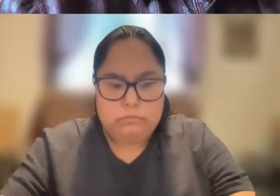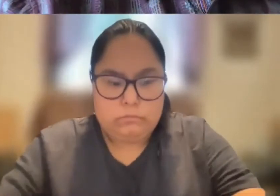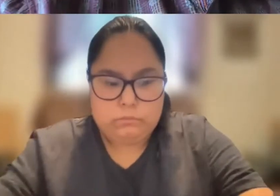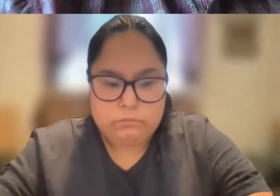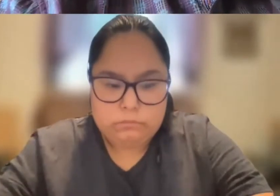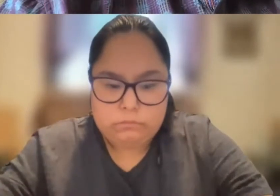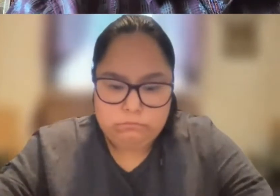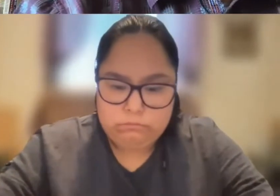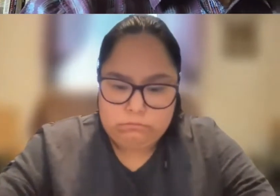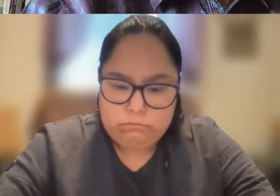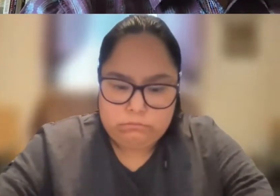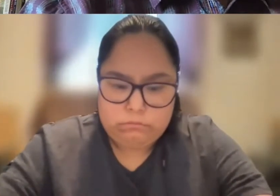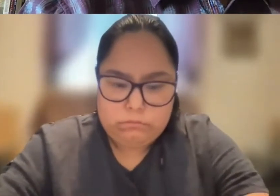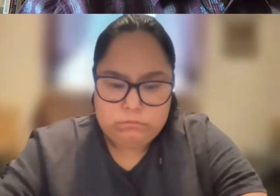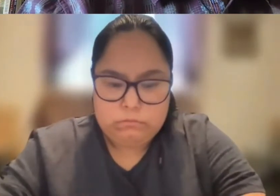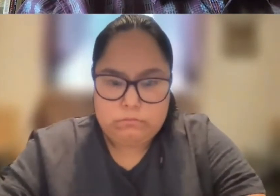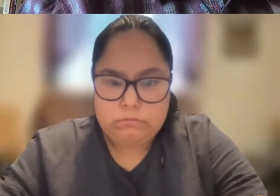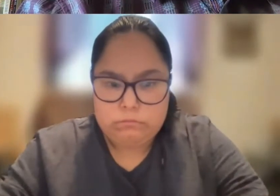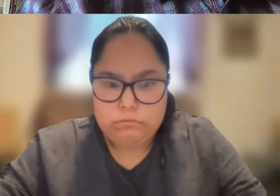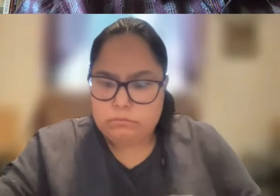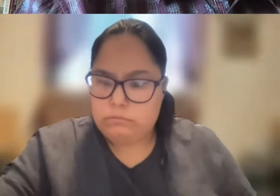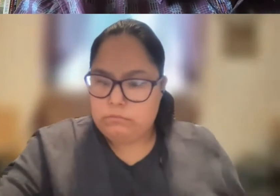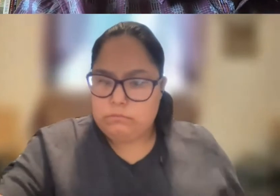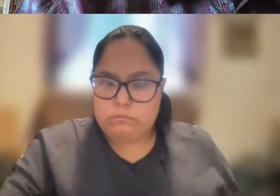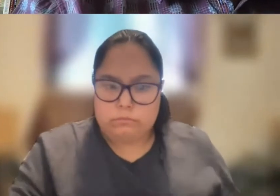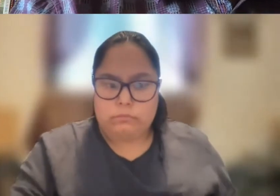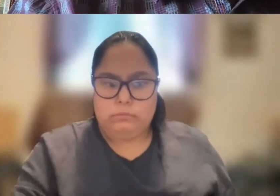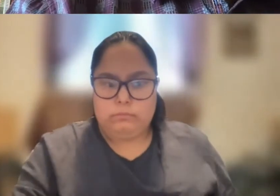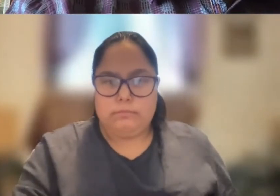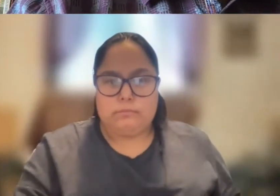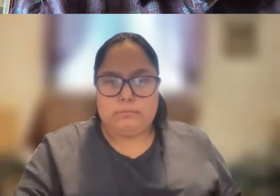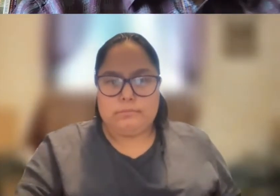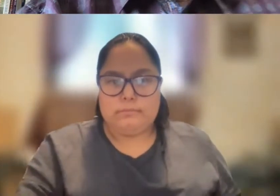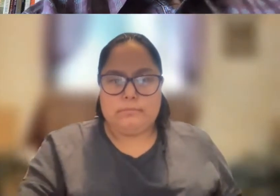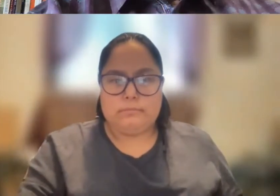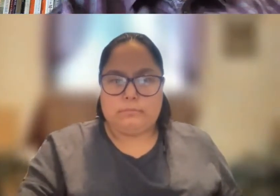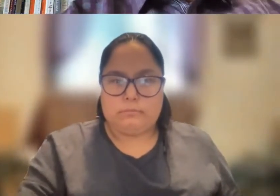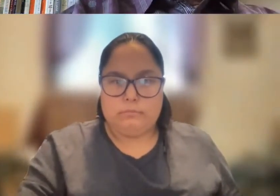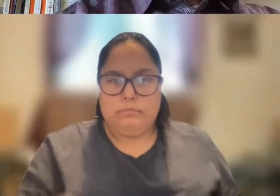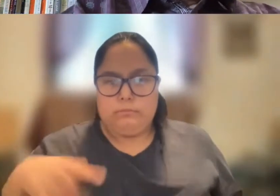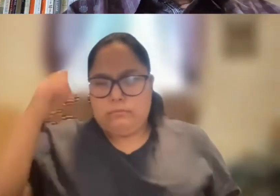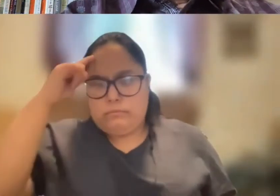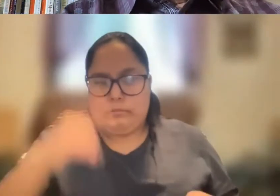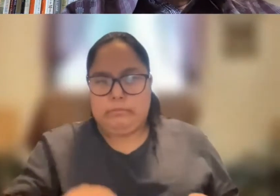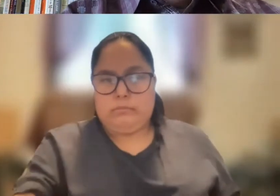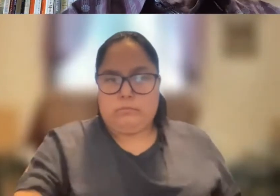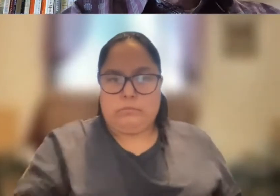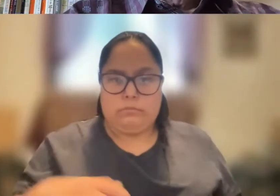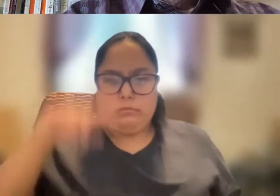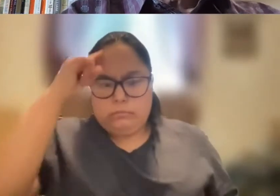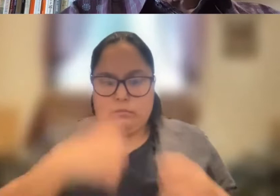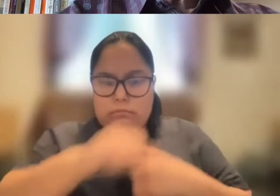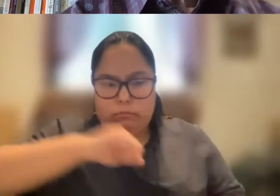assaults or same-sex abuse in the military is remarkably underreported. Again, it's the culture that Yeah, I'm